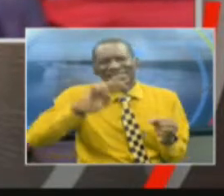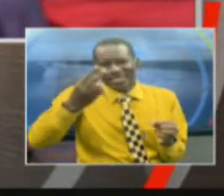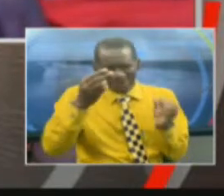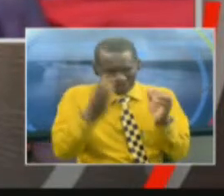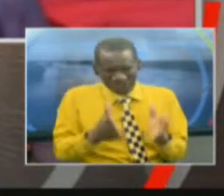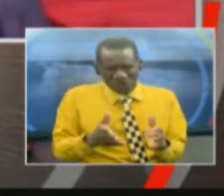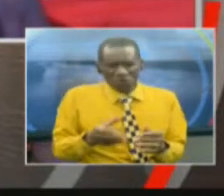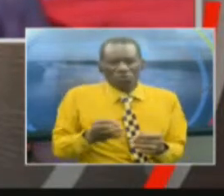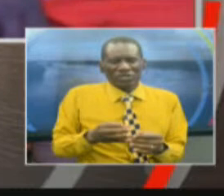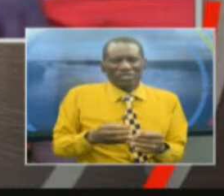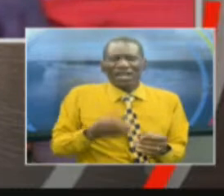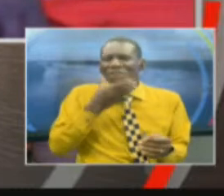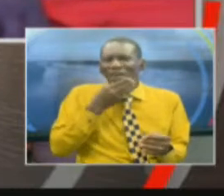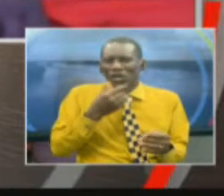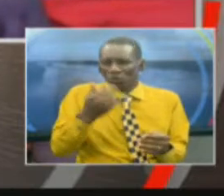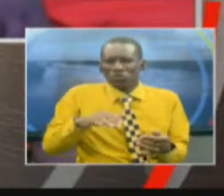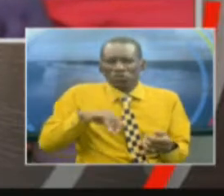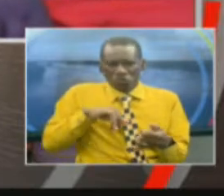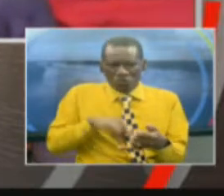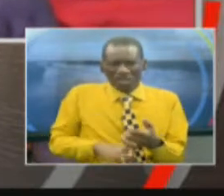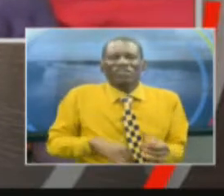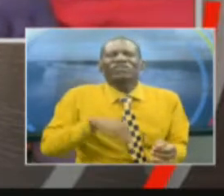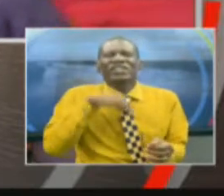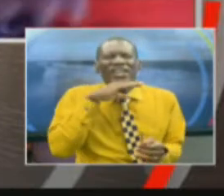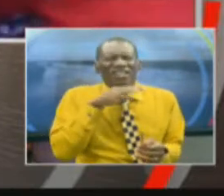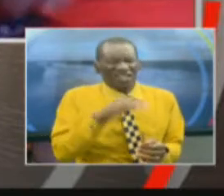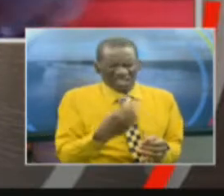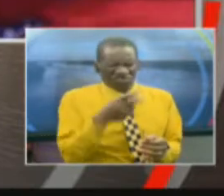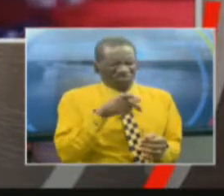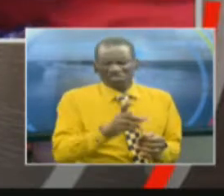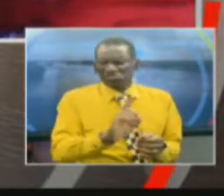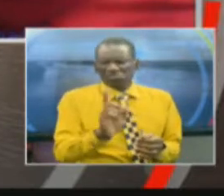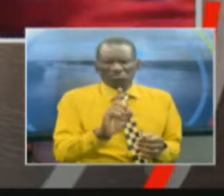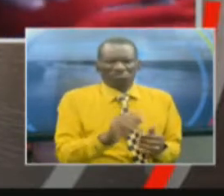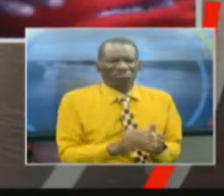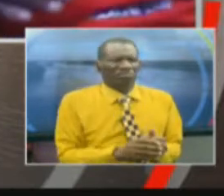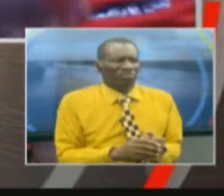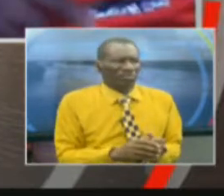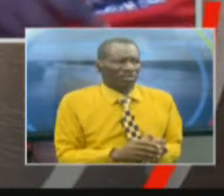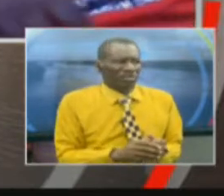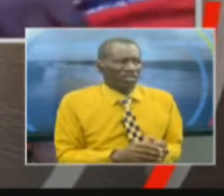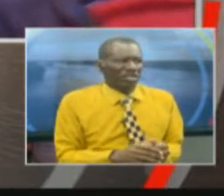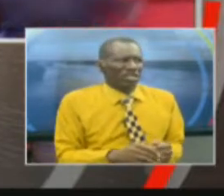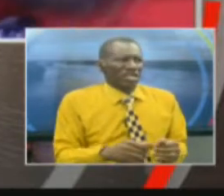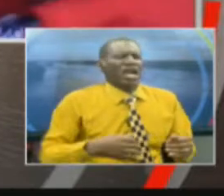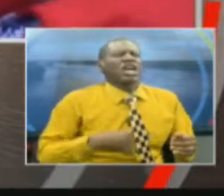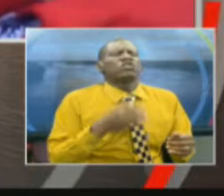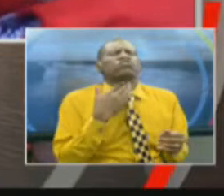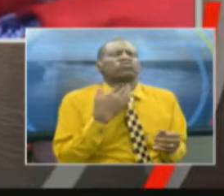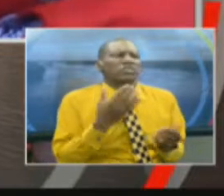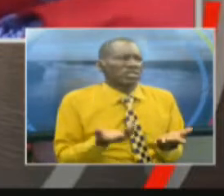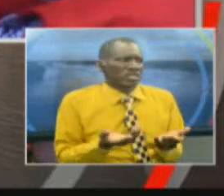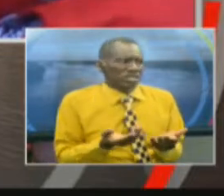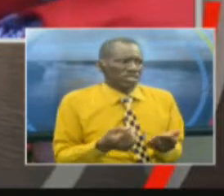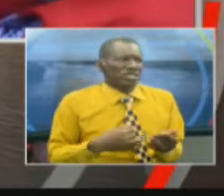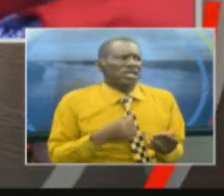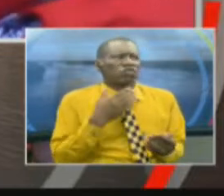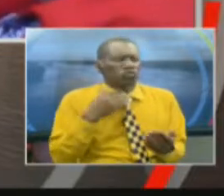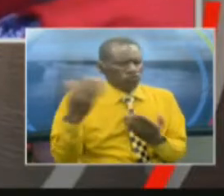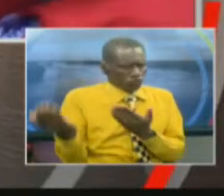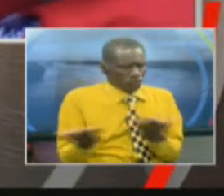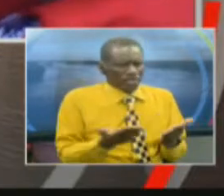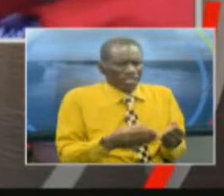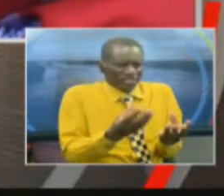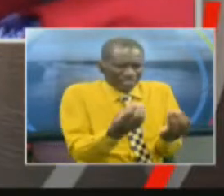ones I thought were not whatever. I'd like somebody to I'd just like to bring it in a